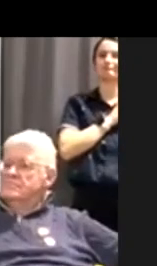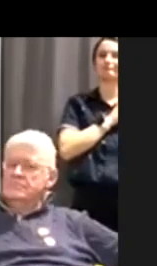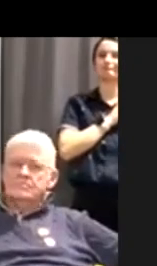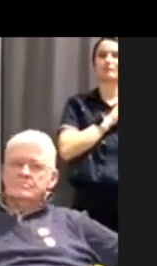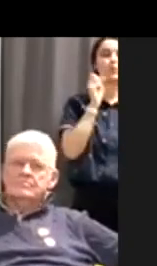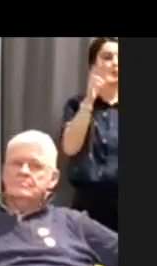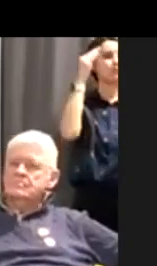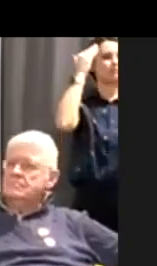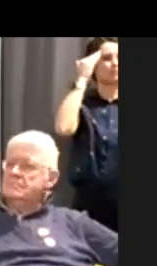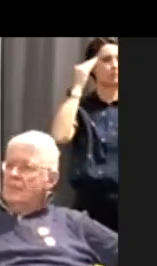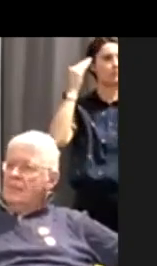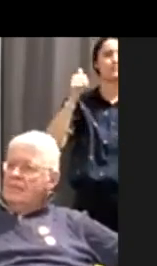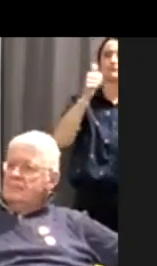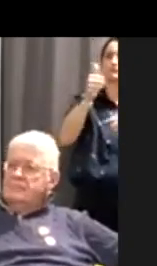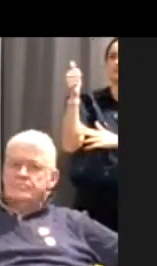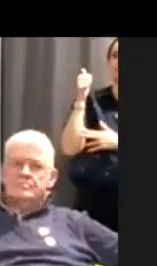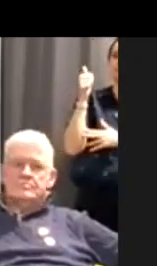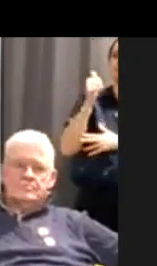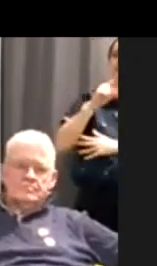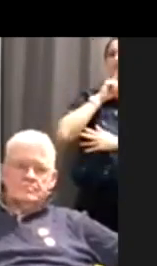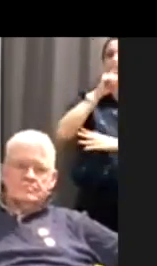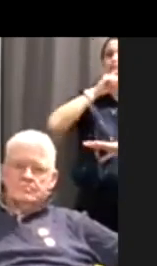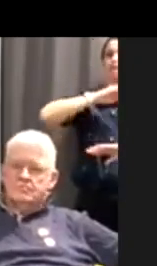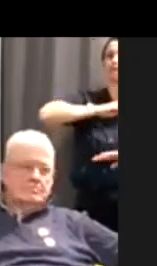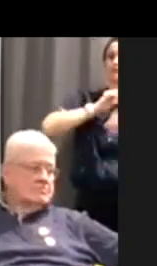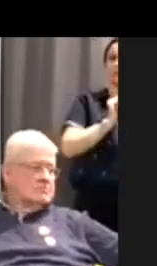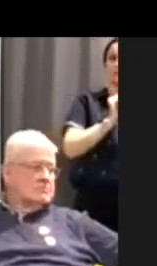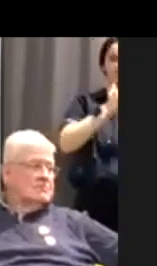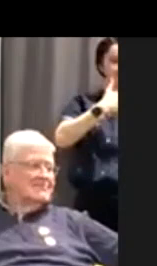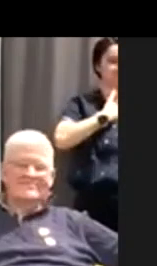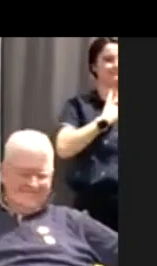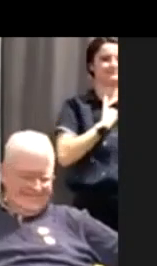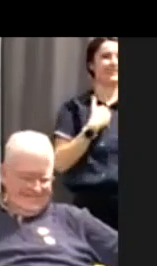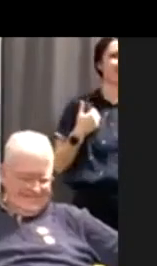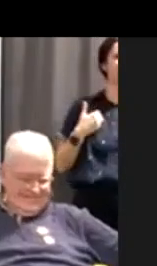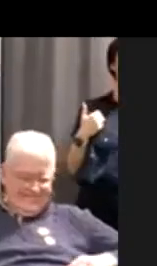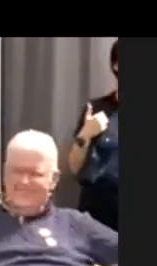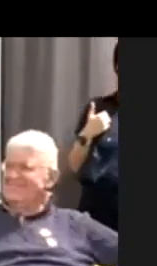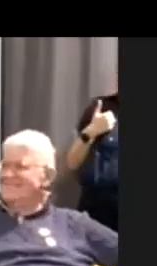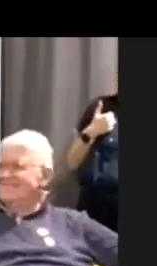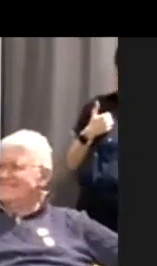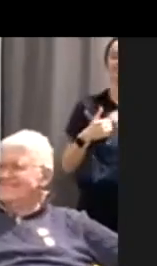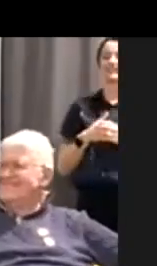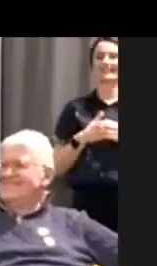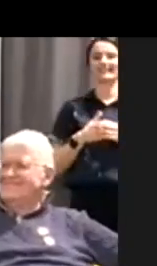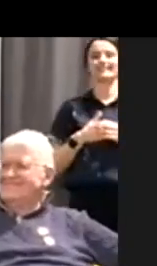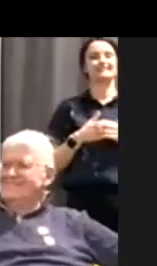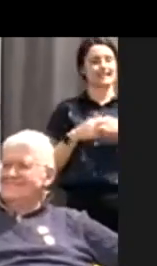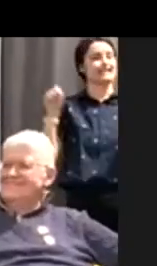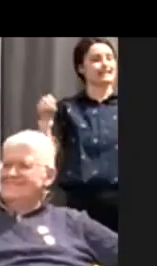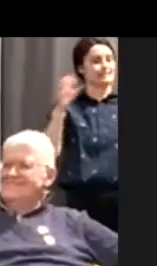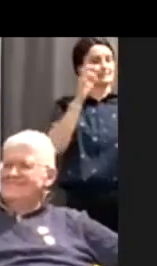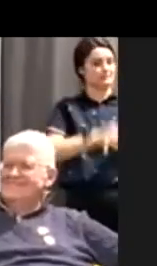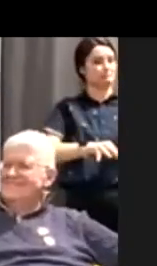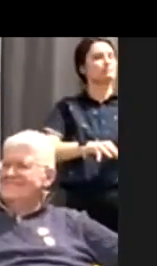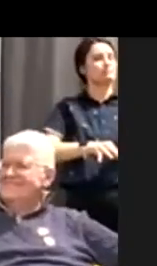of yourself and like being happy for yourself. Excellent, yeah. I feel like it can really be just, well, it's